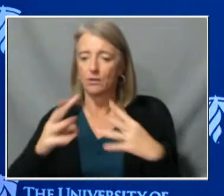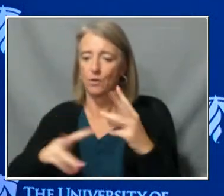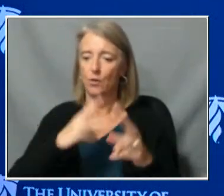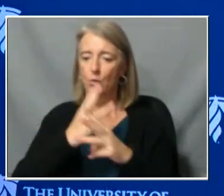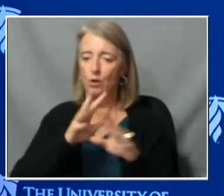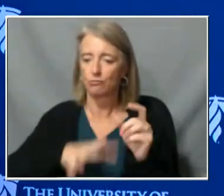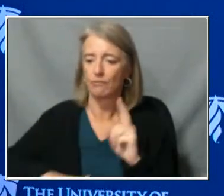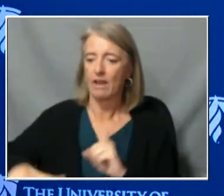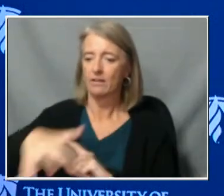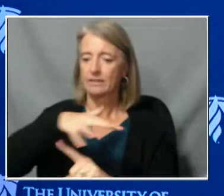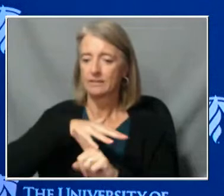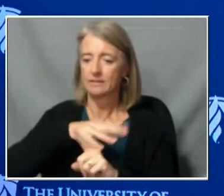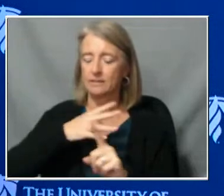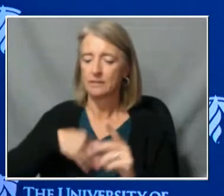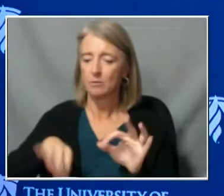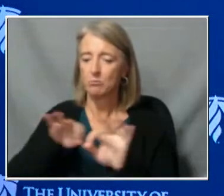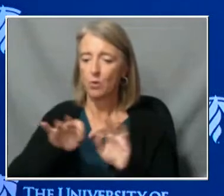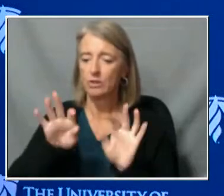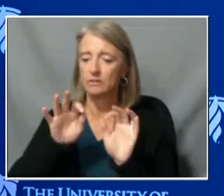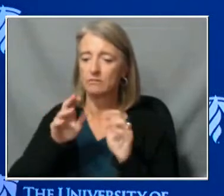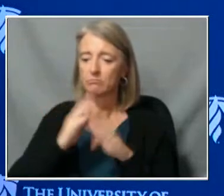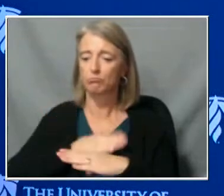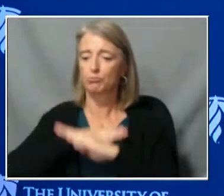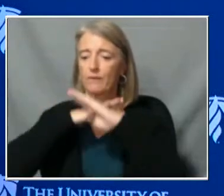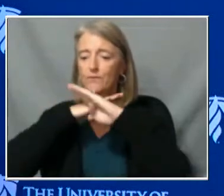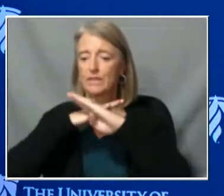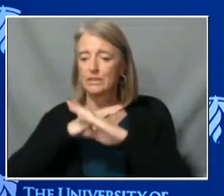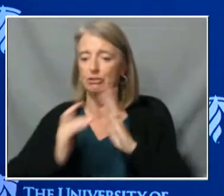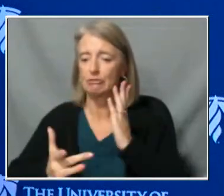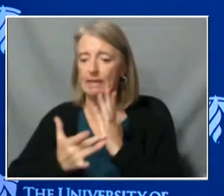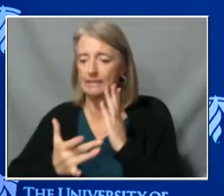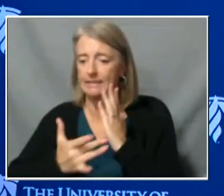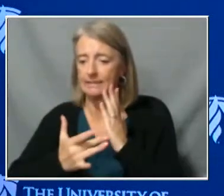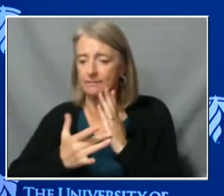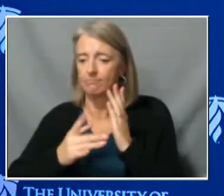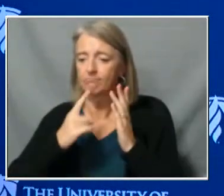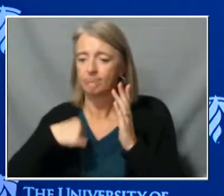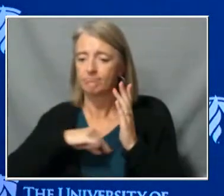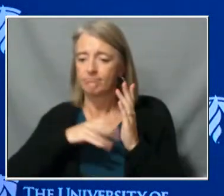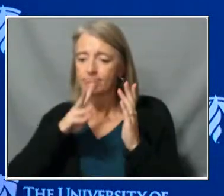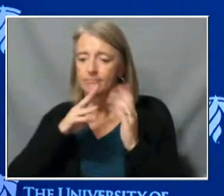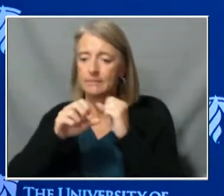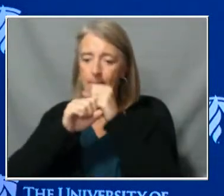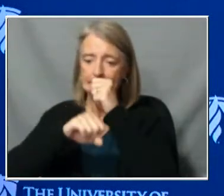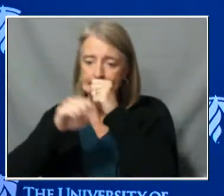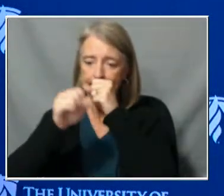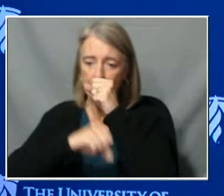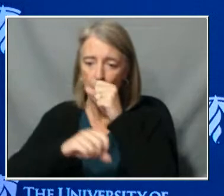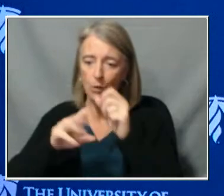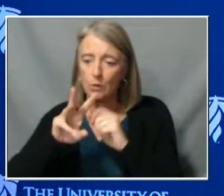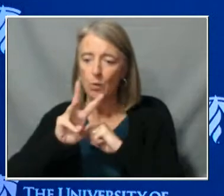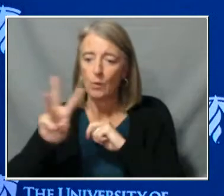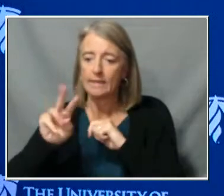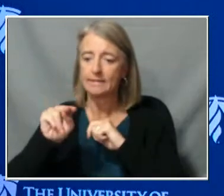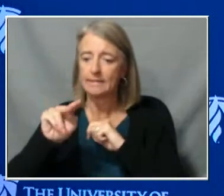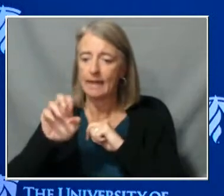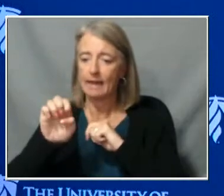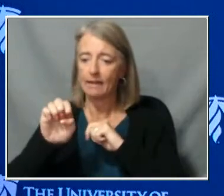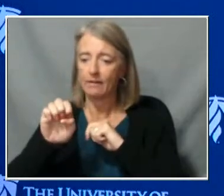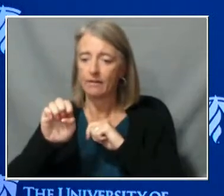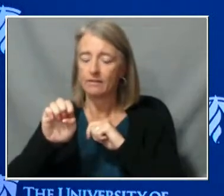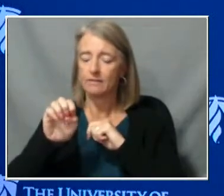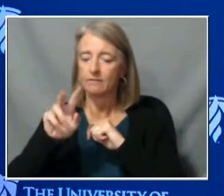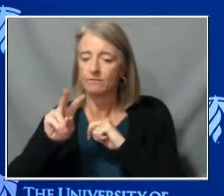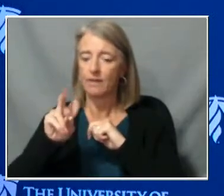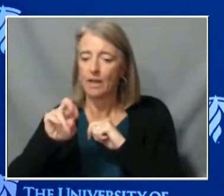it is vitally important to continue those prevention techniques. We've talked about mosquitoes and West Nile virus. If you're going to be out this